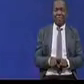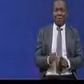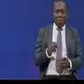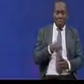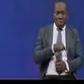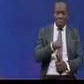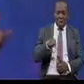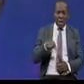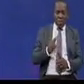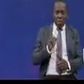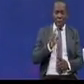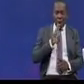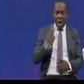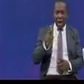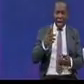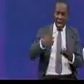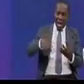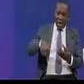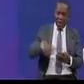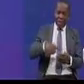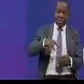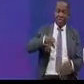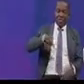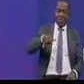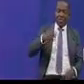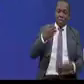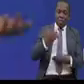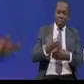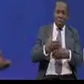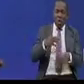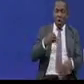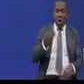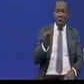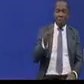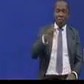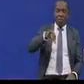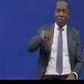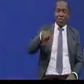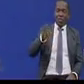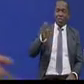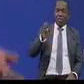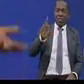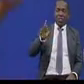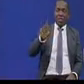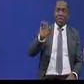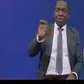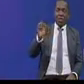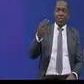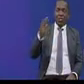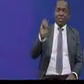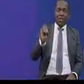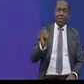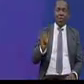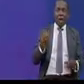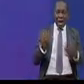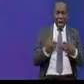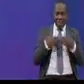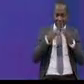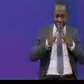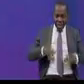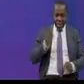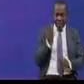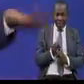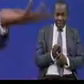den, as you breathe in faith, as you breathe out faithfulness, as you breathe in obedience,